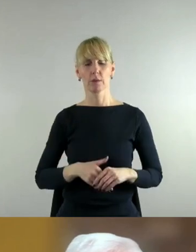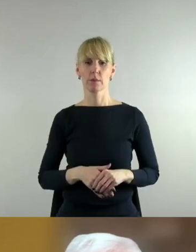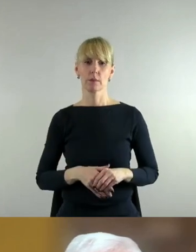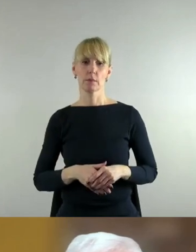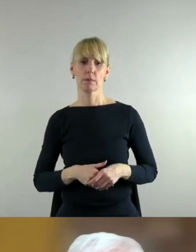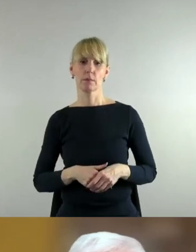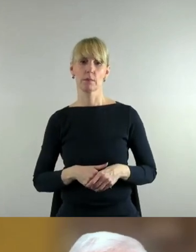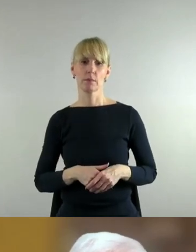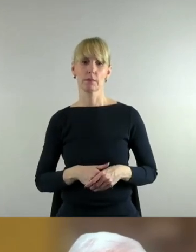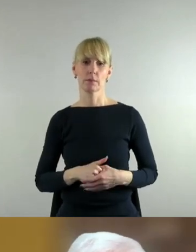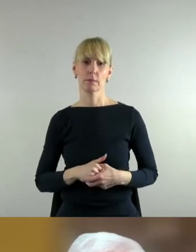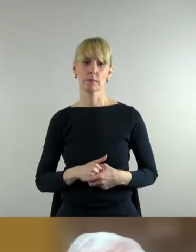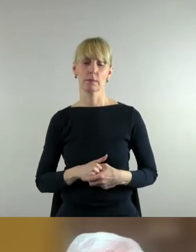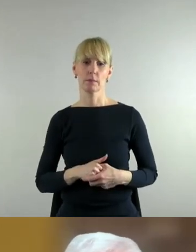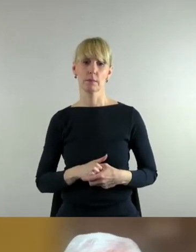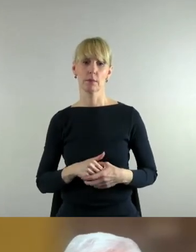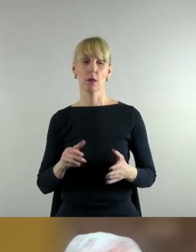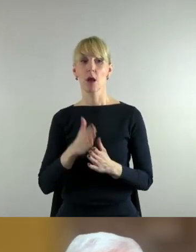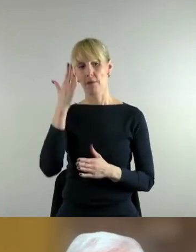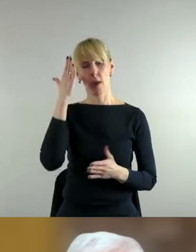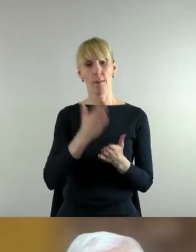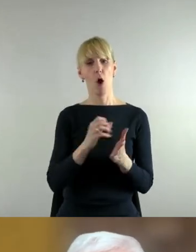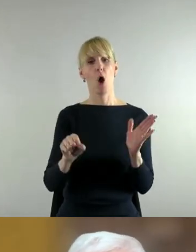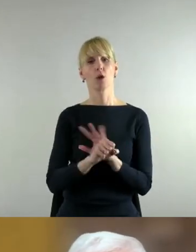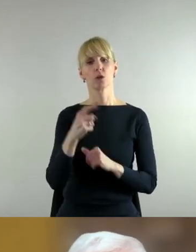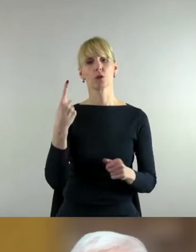speech, this is not just the fact of being prepared or